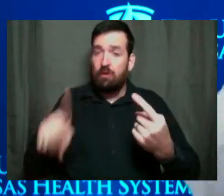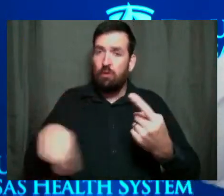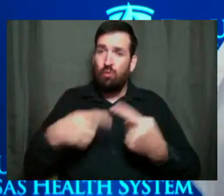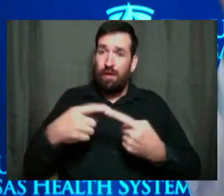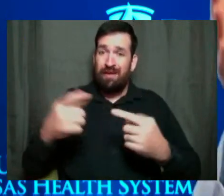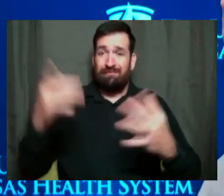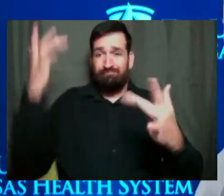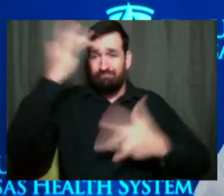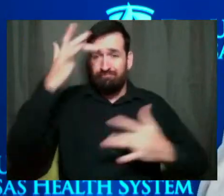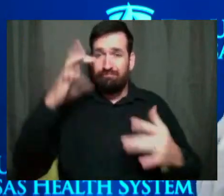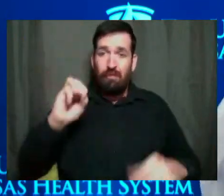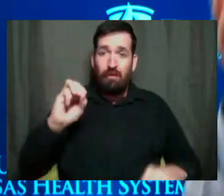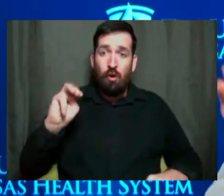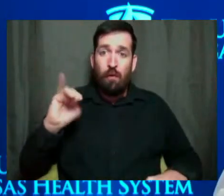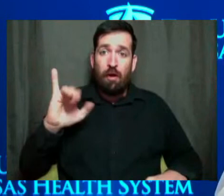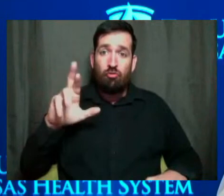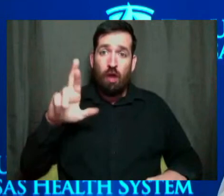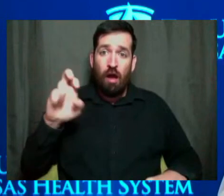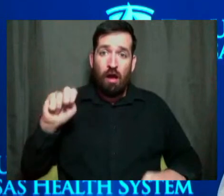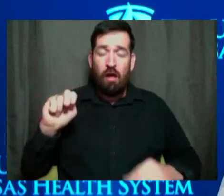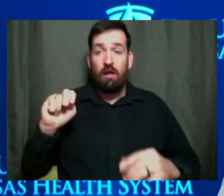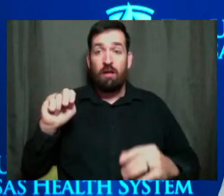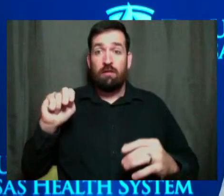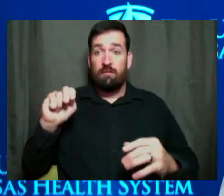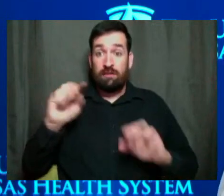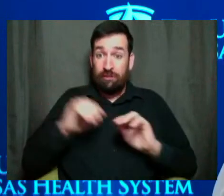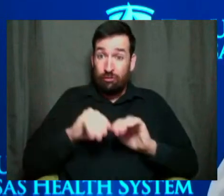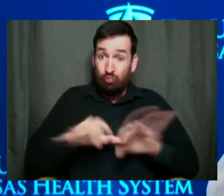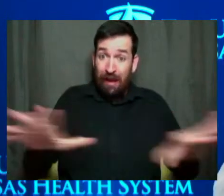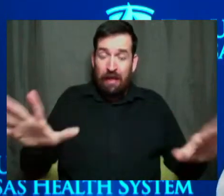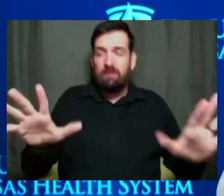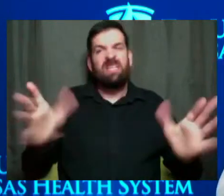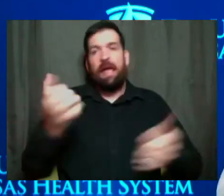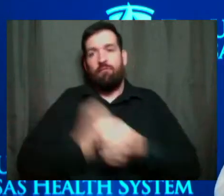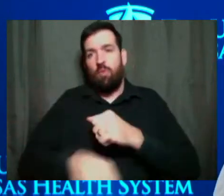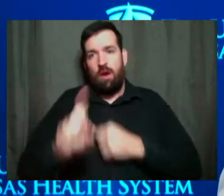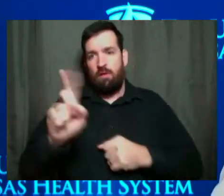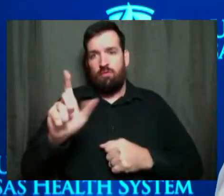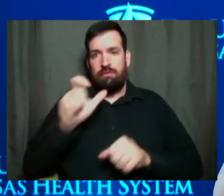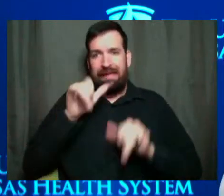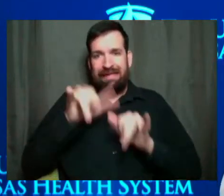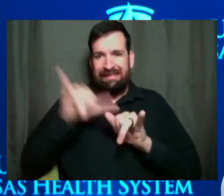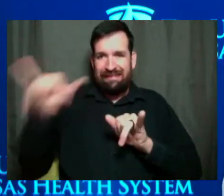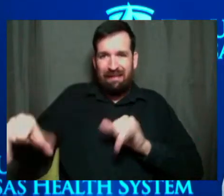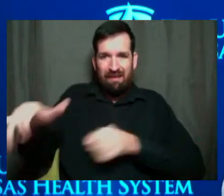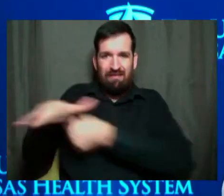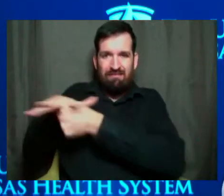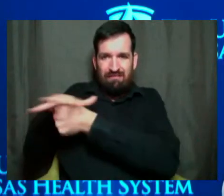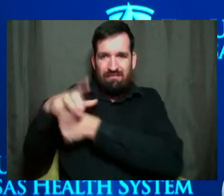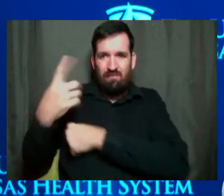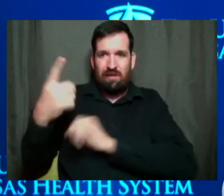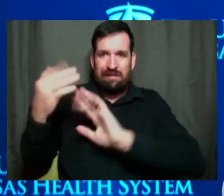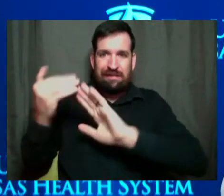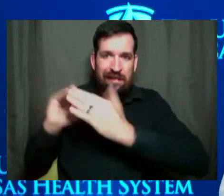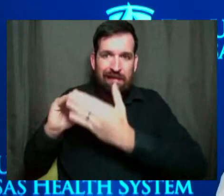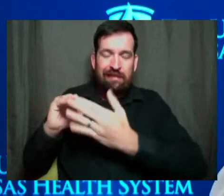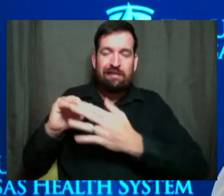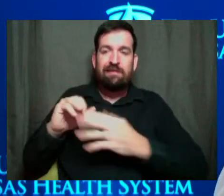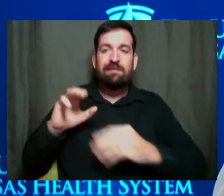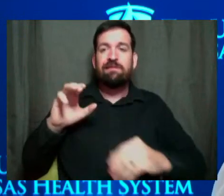once you start to spread it, it's everywhere now, right? Mm-hmm. It's not just going to be in one spot or one area or one city like San Francisco and here in the